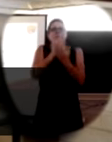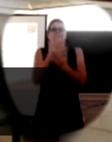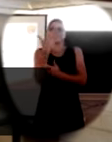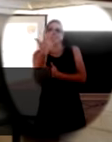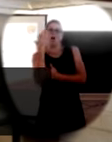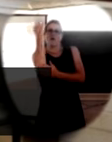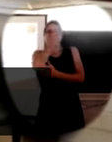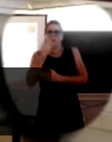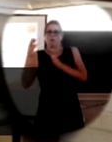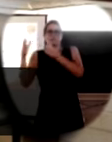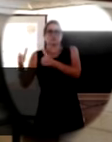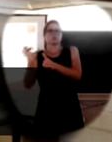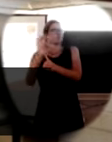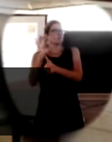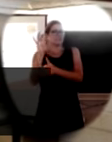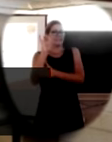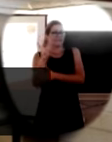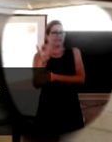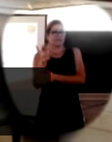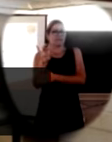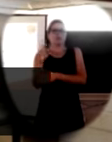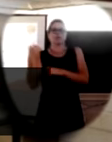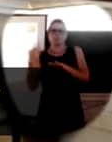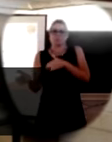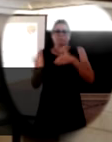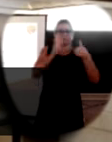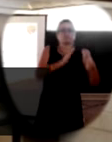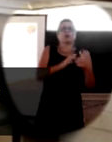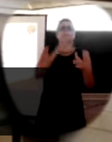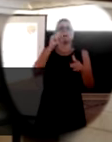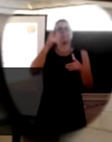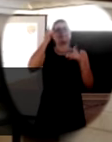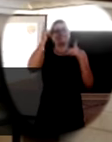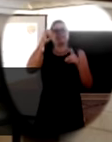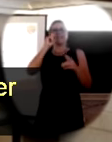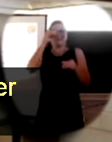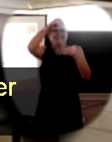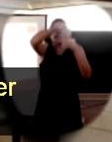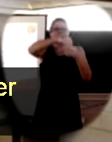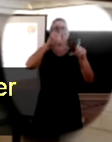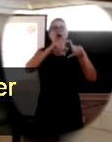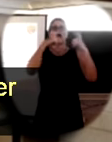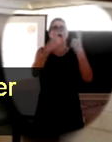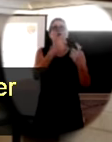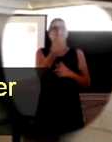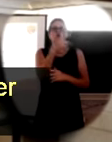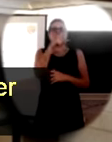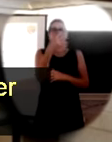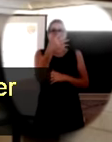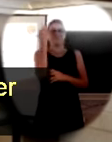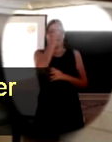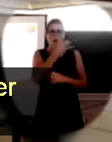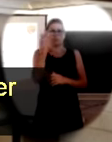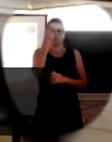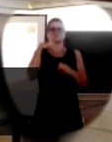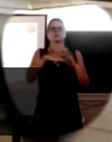a term instead of the 10. And then there might be 2 hours of classroom support visits. So that would mean a visiting teacher in the high